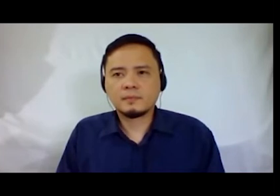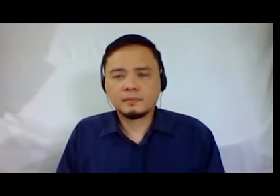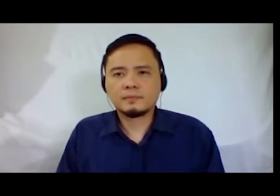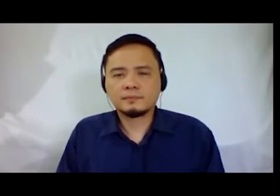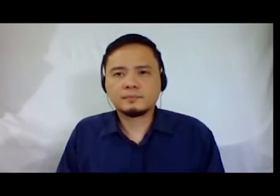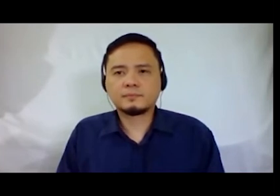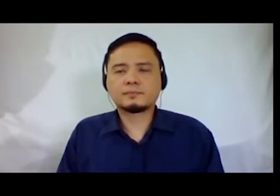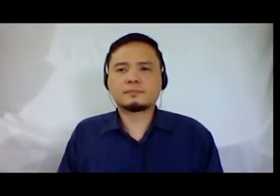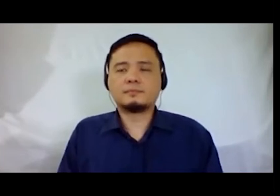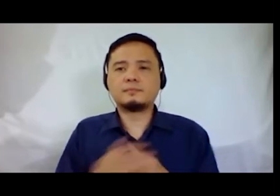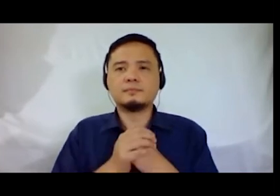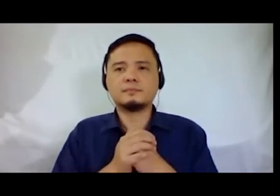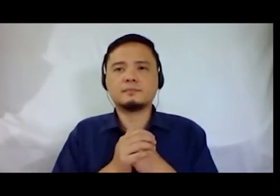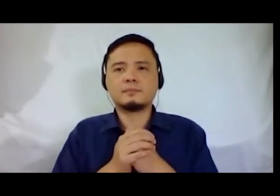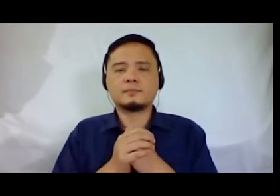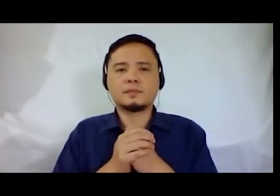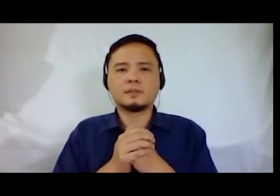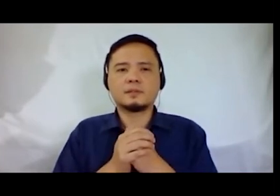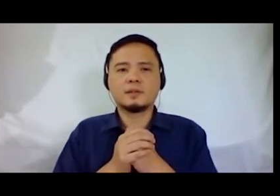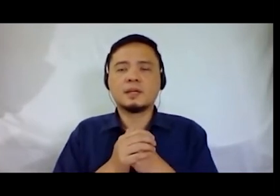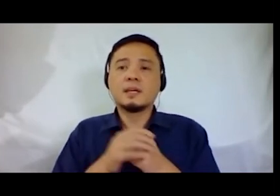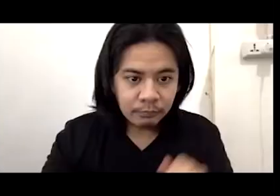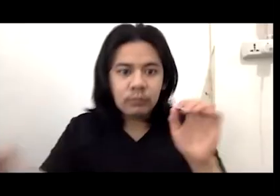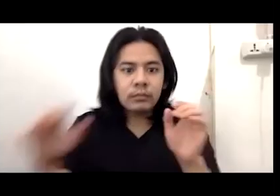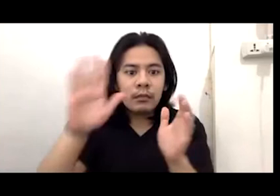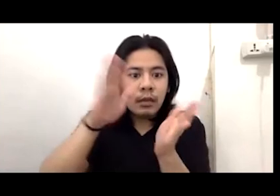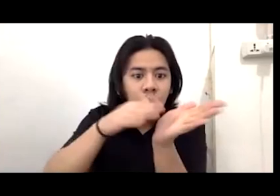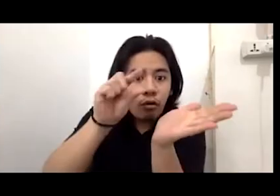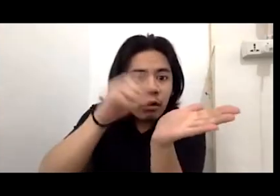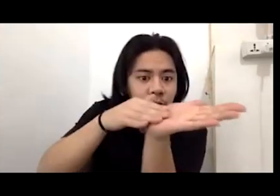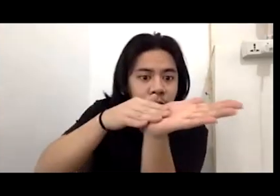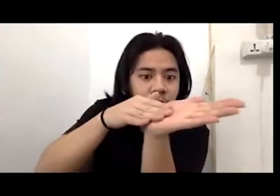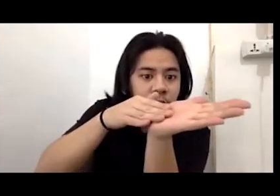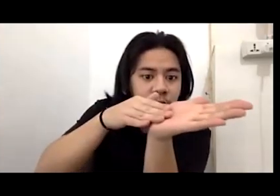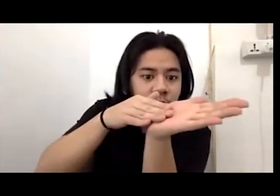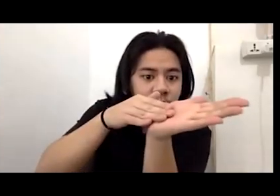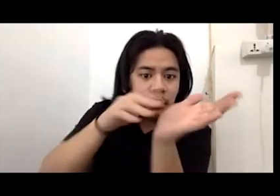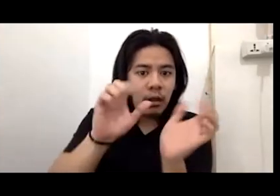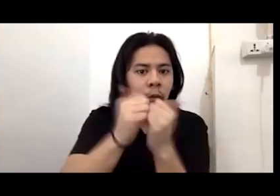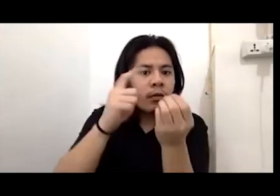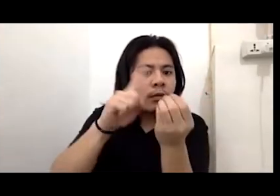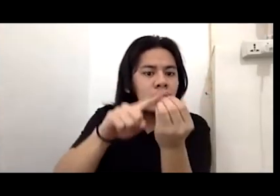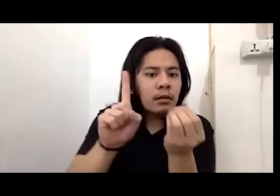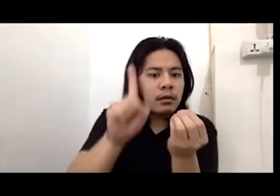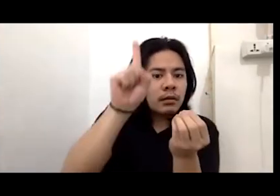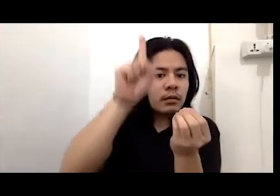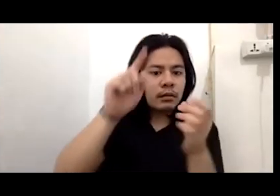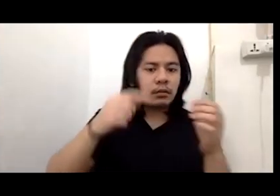If you have just a sign have, that means it's already happened. Excuse me,